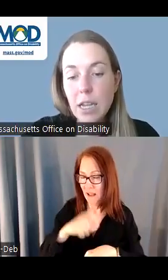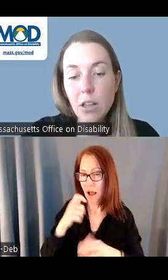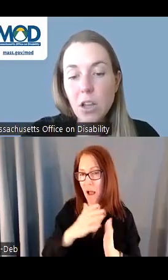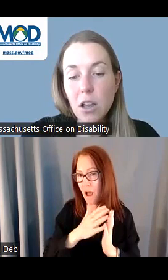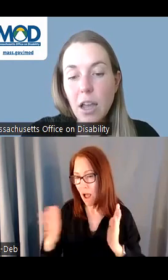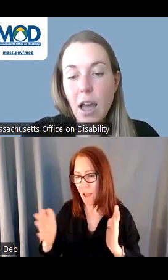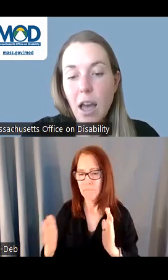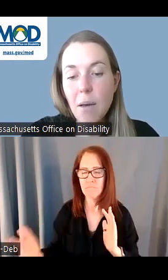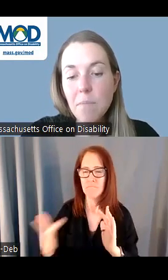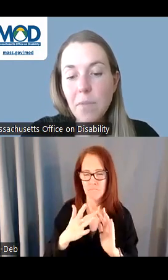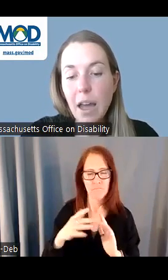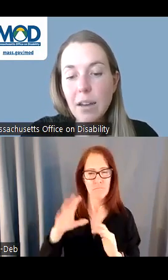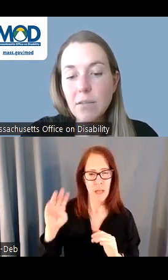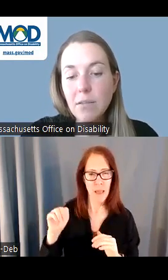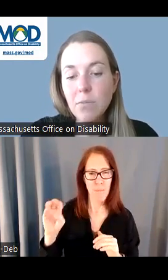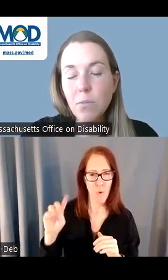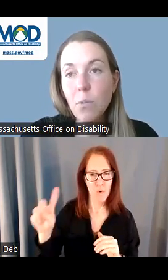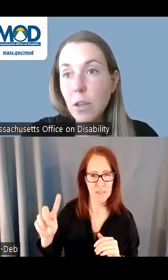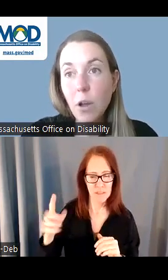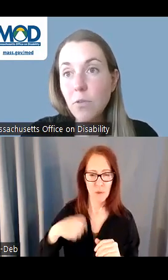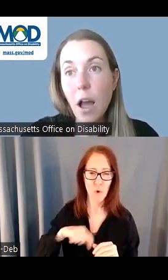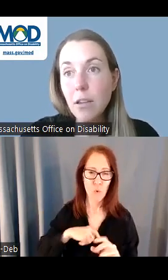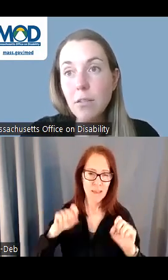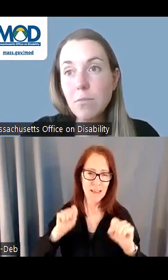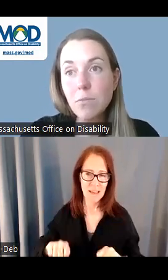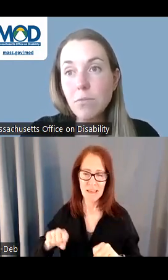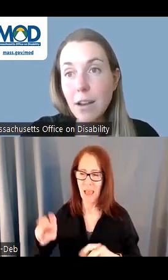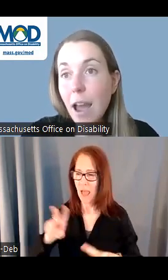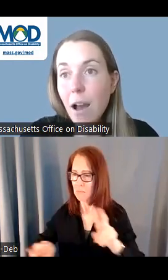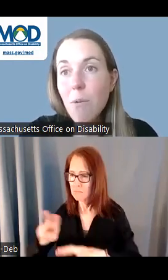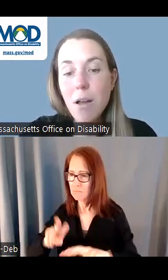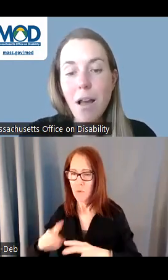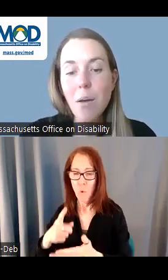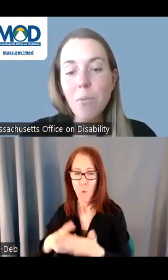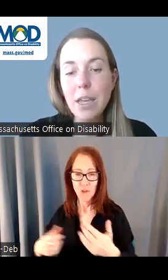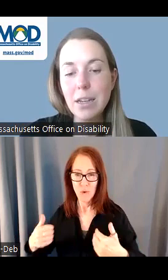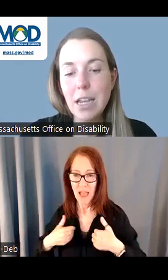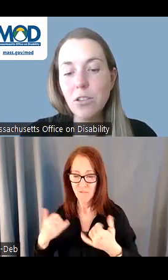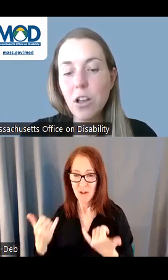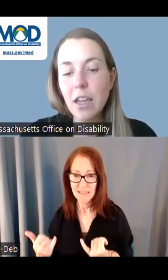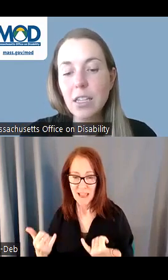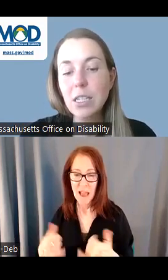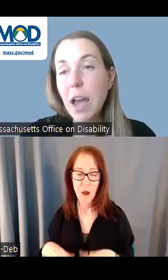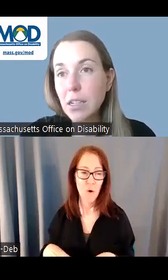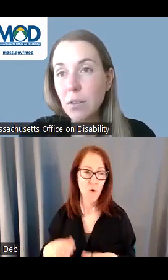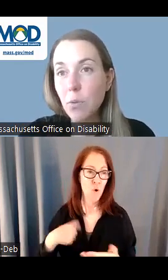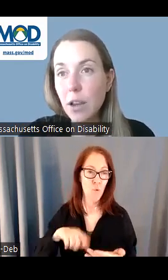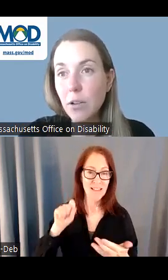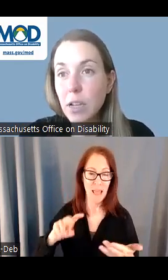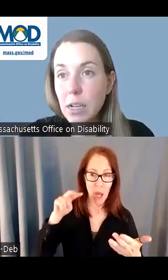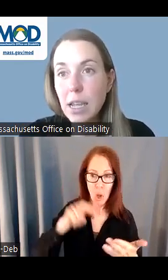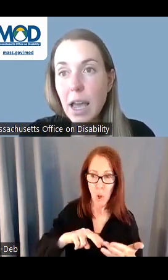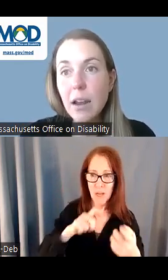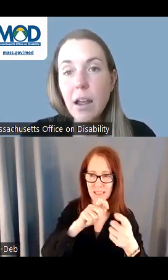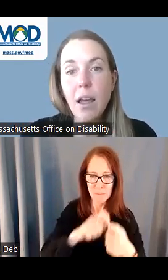We can take a look at what you've got right now. We can take a look at the specs of what